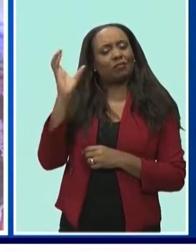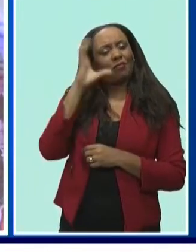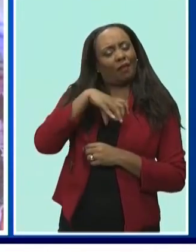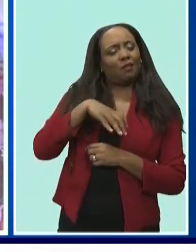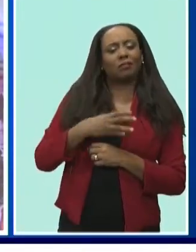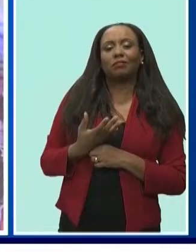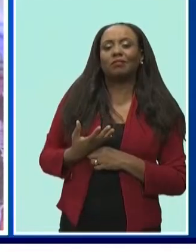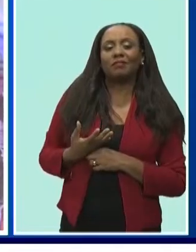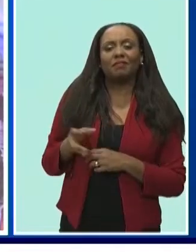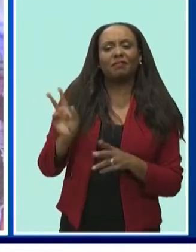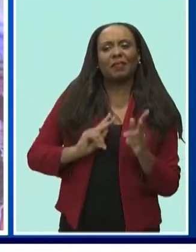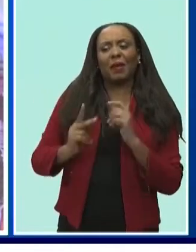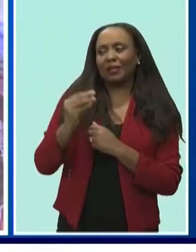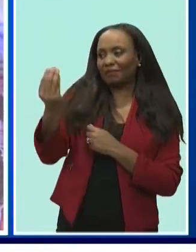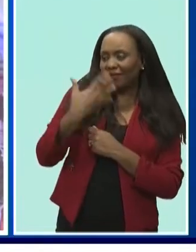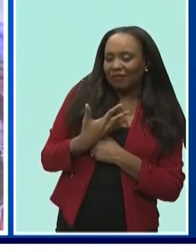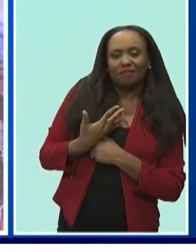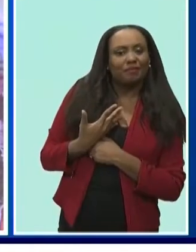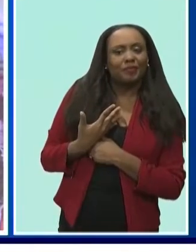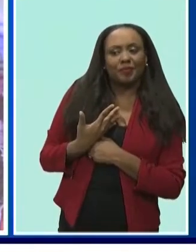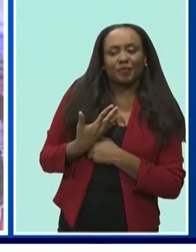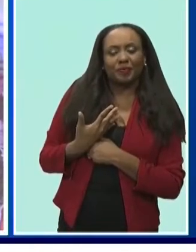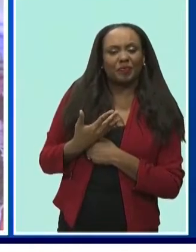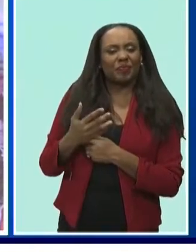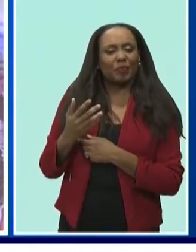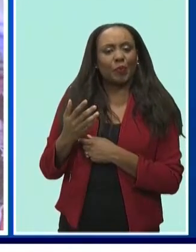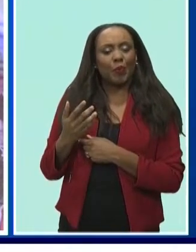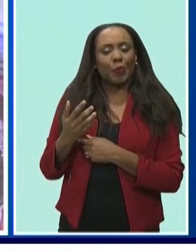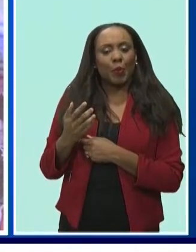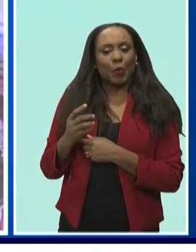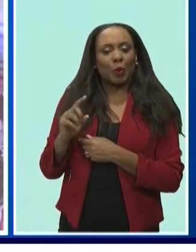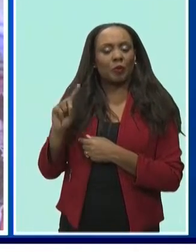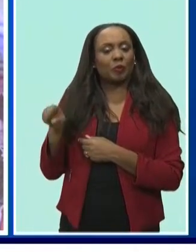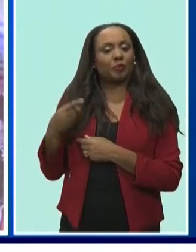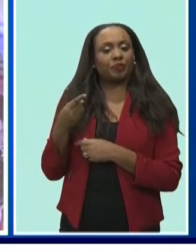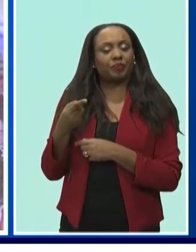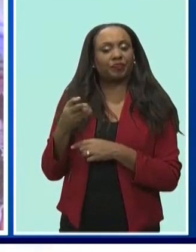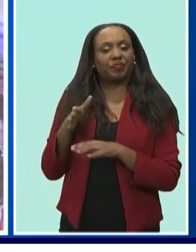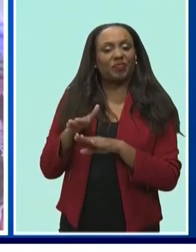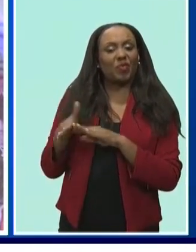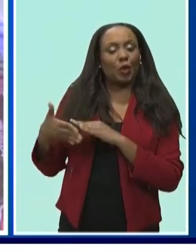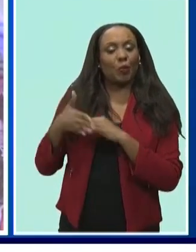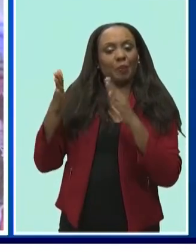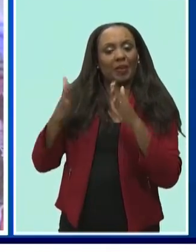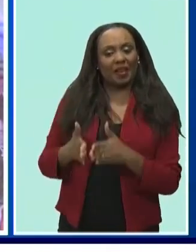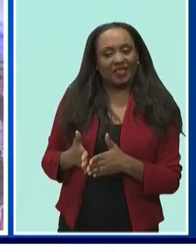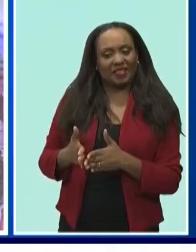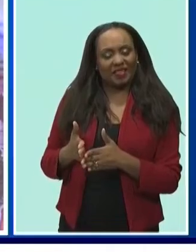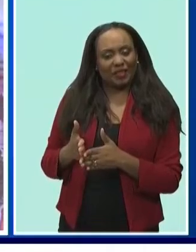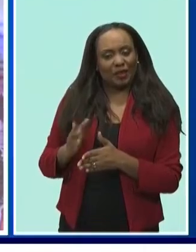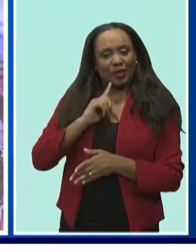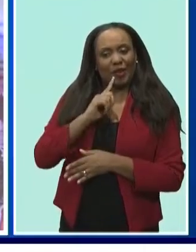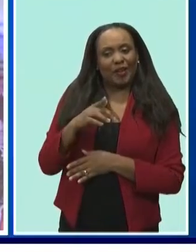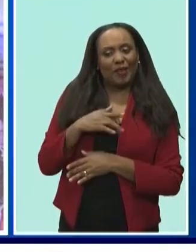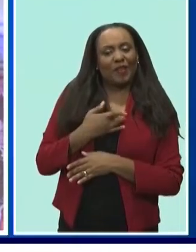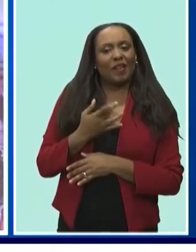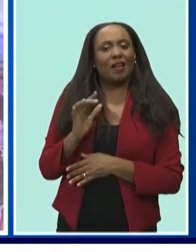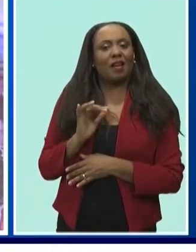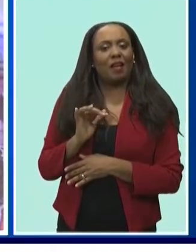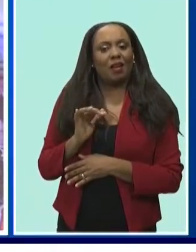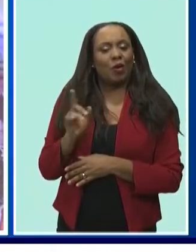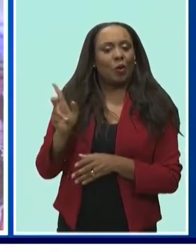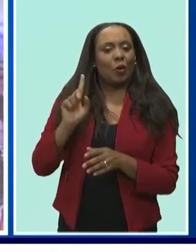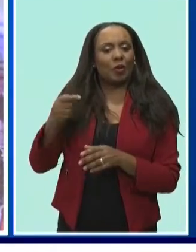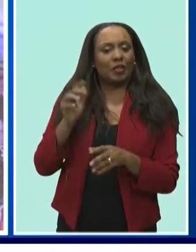People were telling us that we are catering to the Jamaicans, but we're not catering to the Barbadian reggae